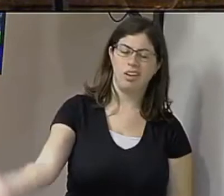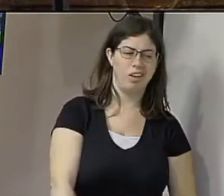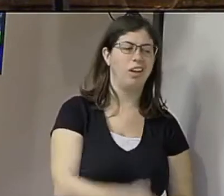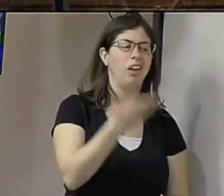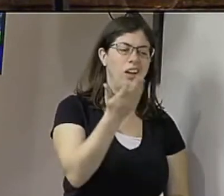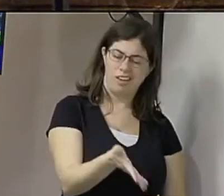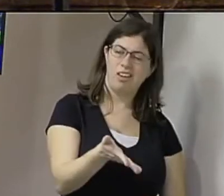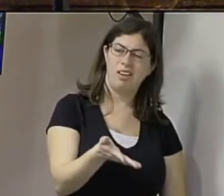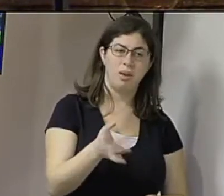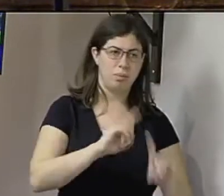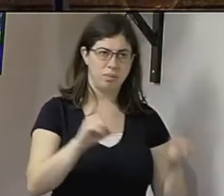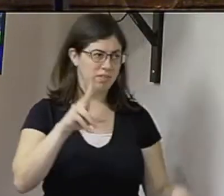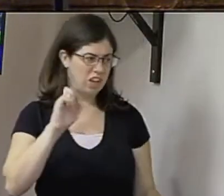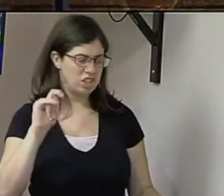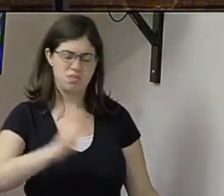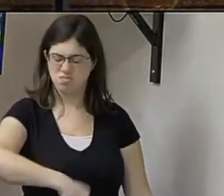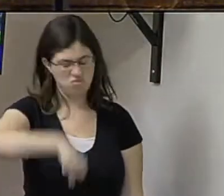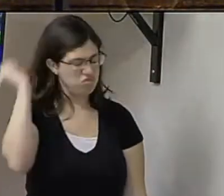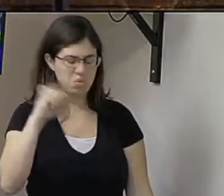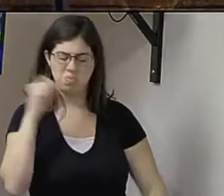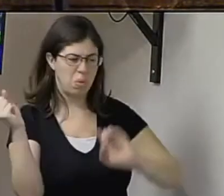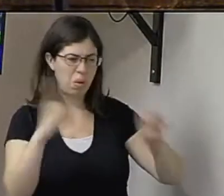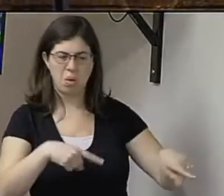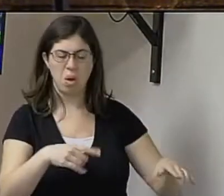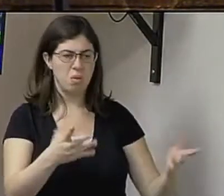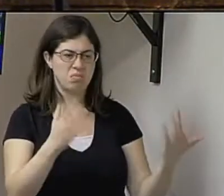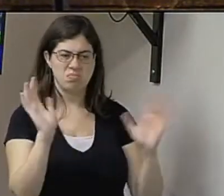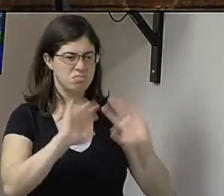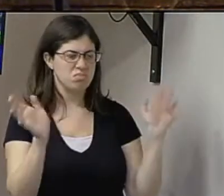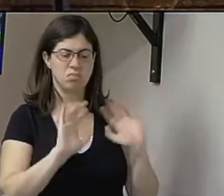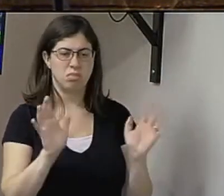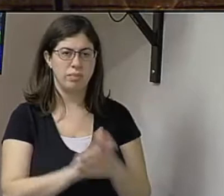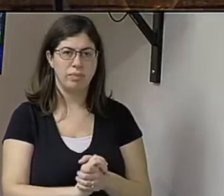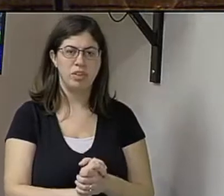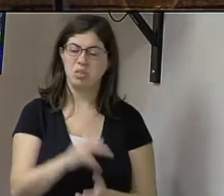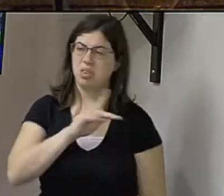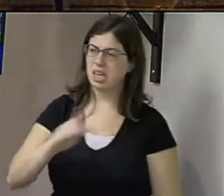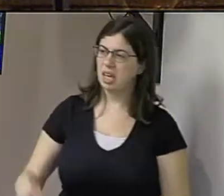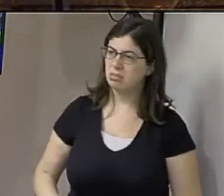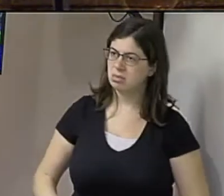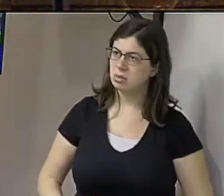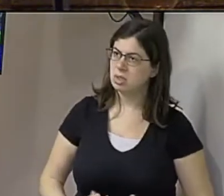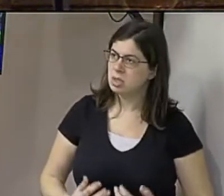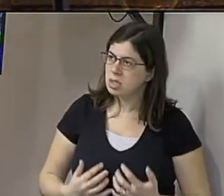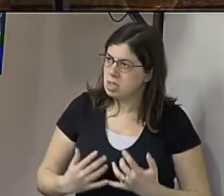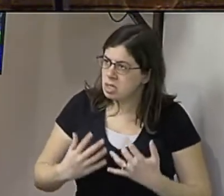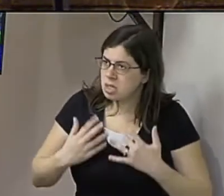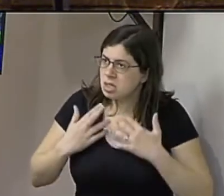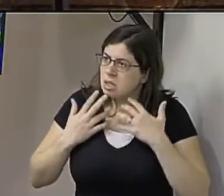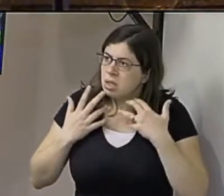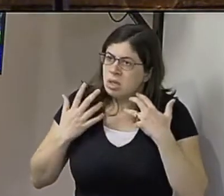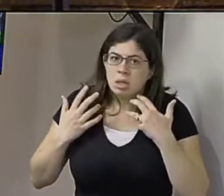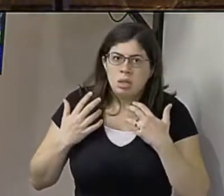at. But Queen Vashti refused to come at the king's command, delivered by the eunuchs. At this, the king became enraged, and his anger burned within